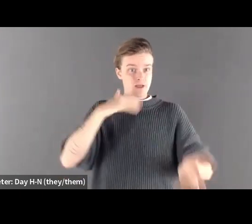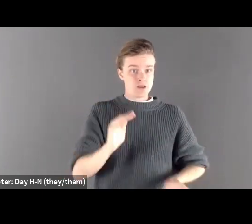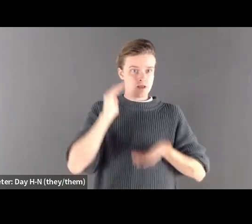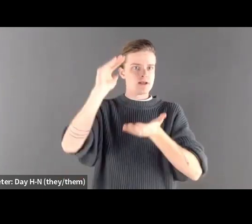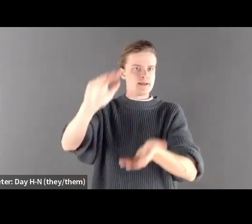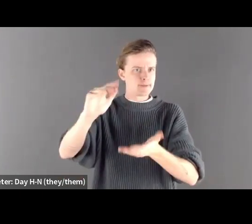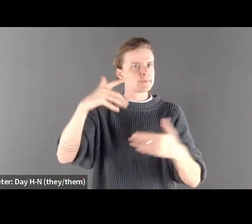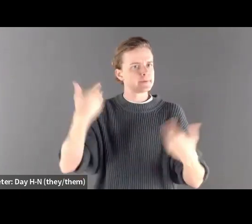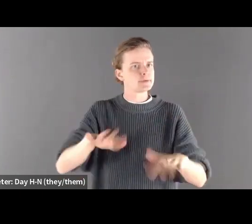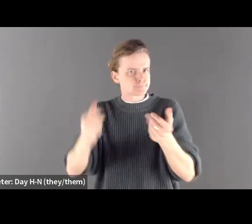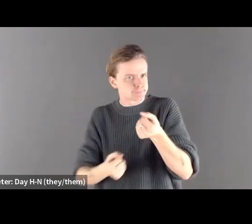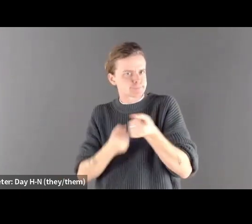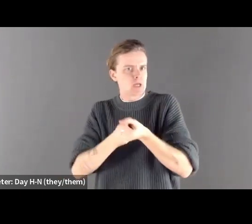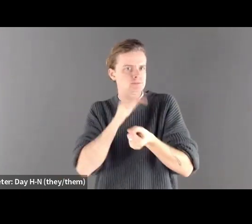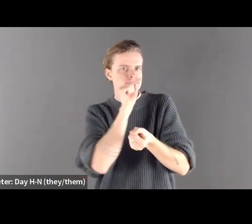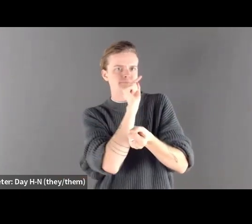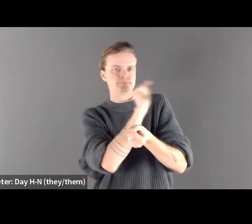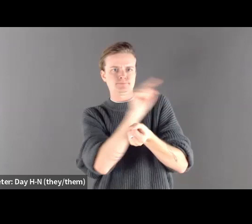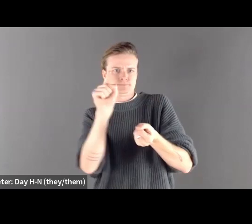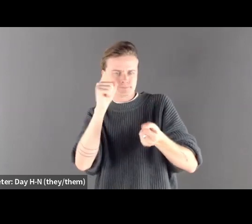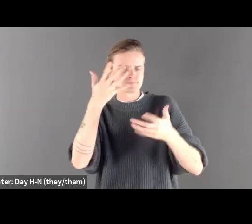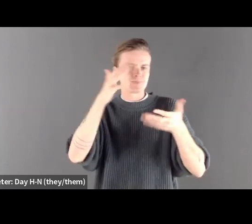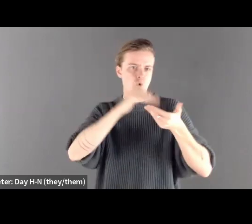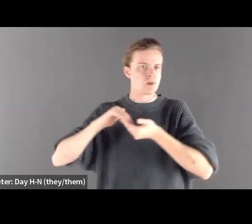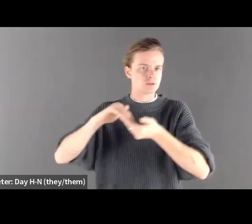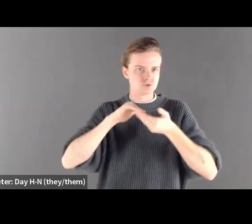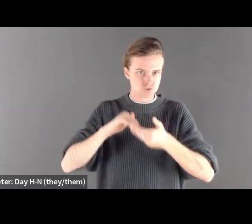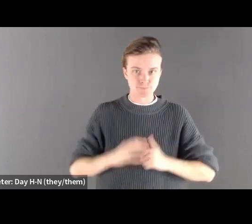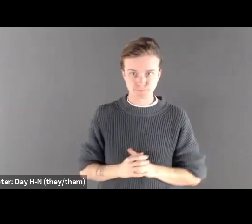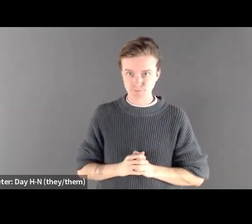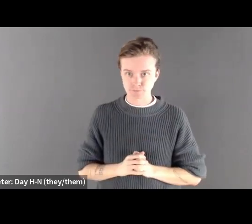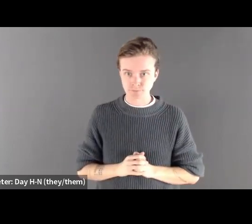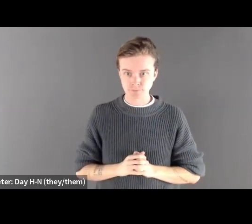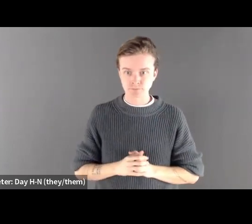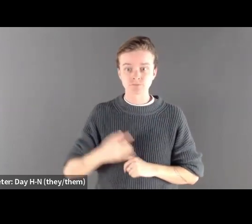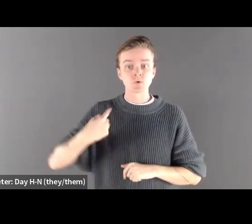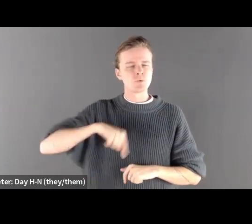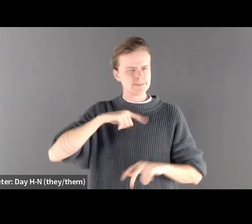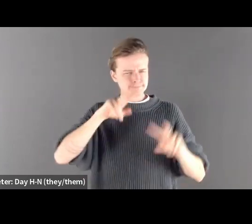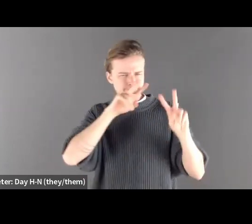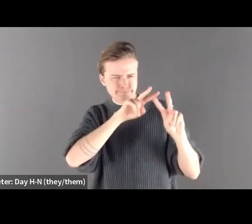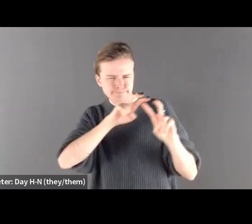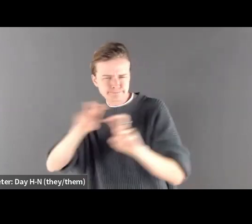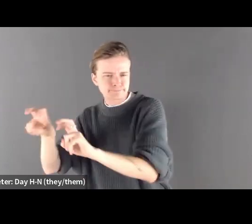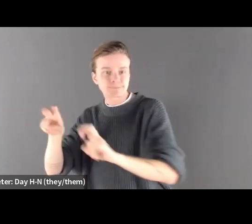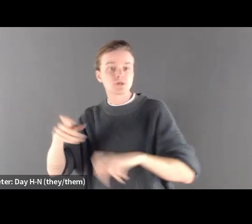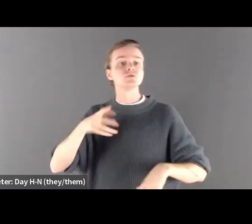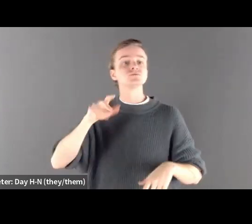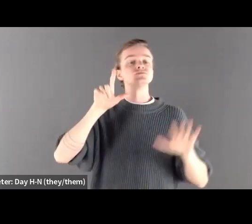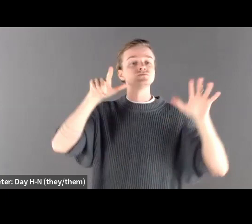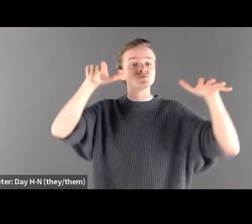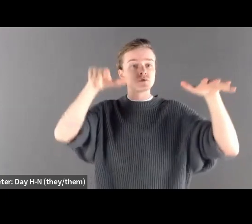observation that we did between July 2020 and June 2022, And the CyberPeace Institute recorded at